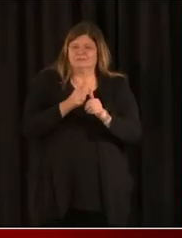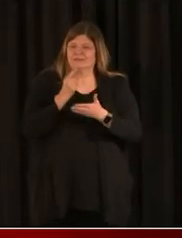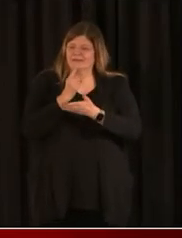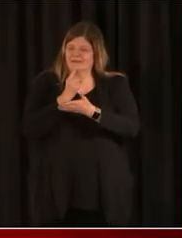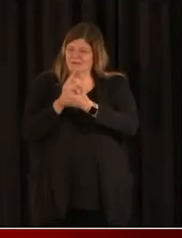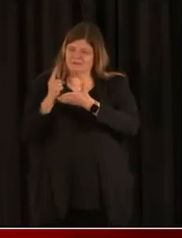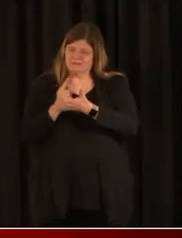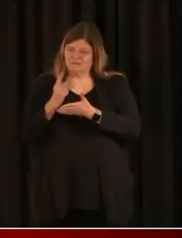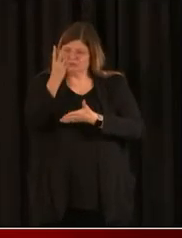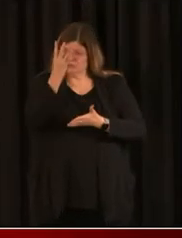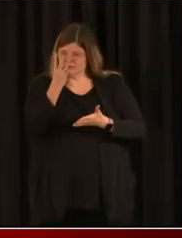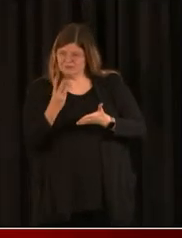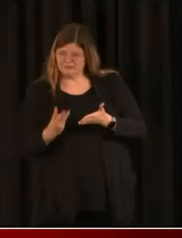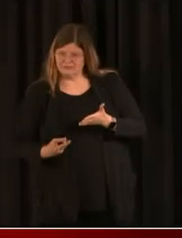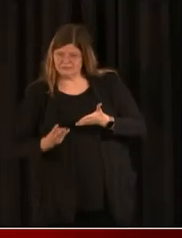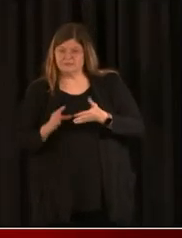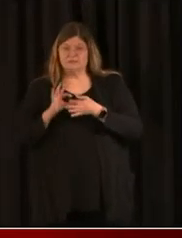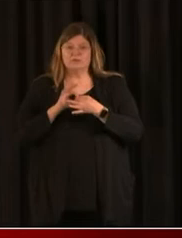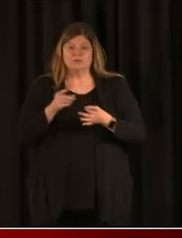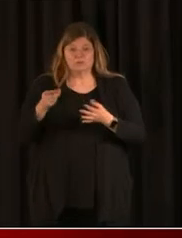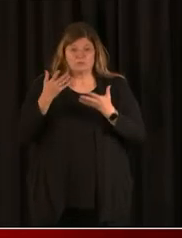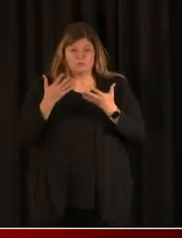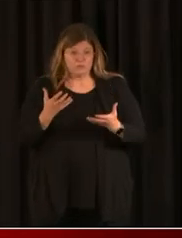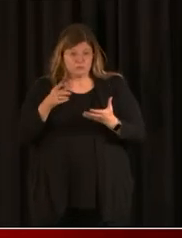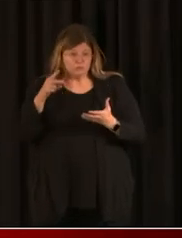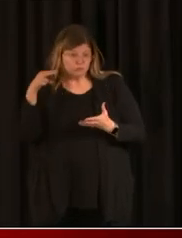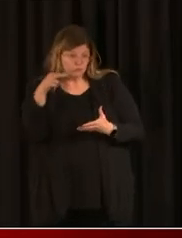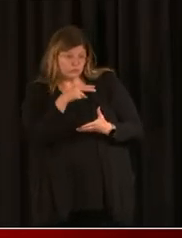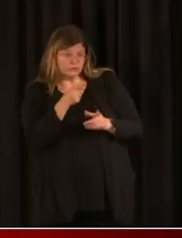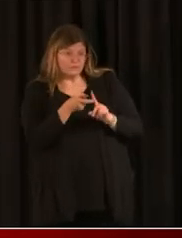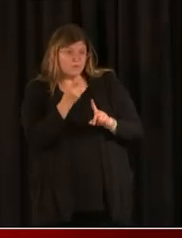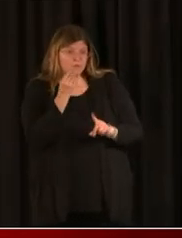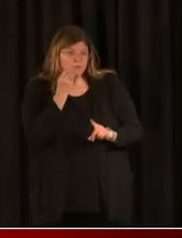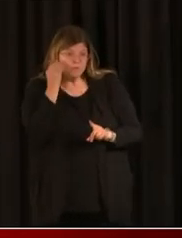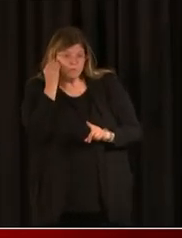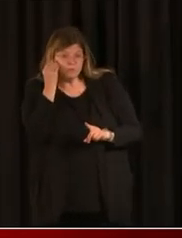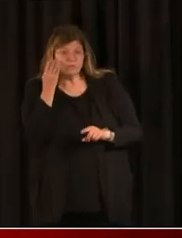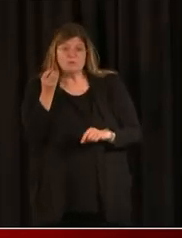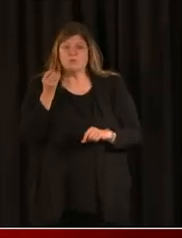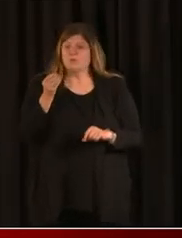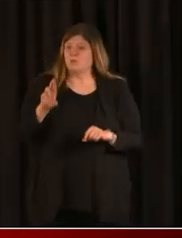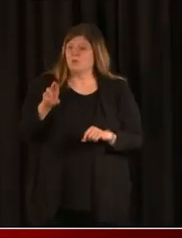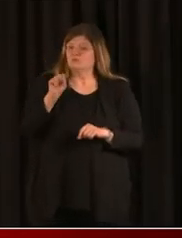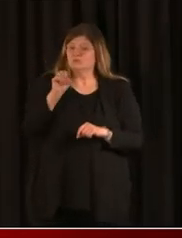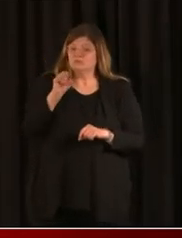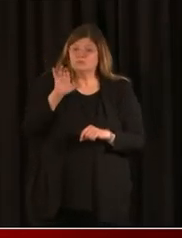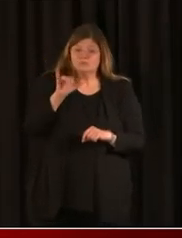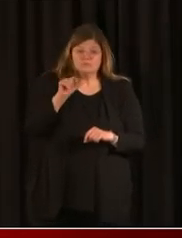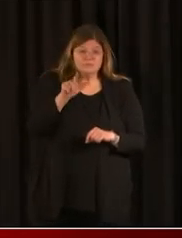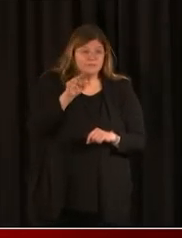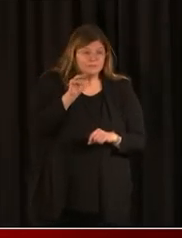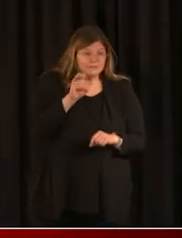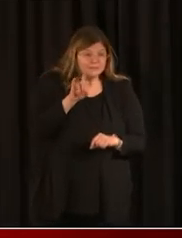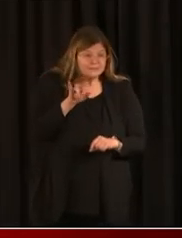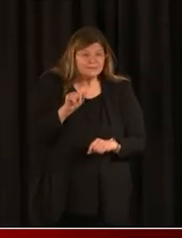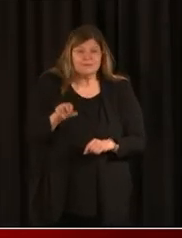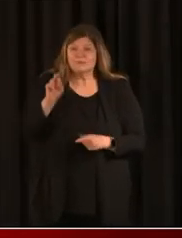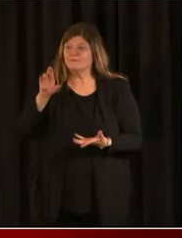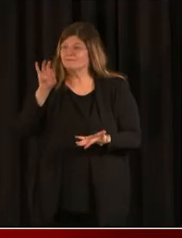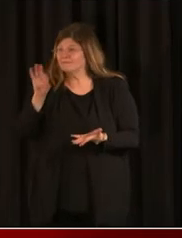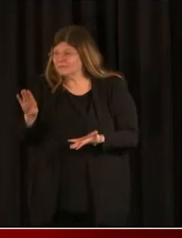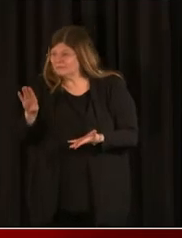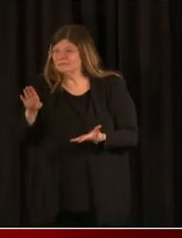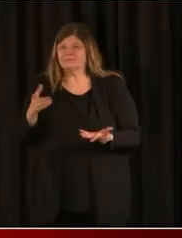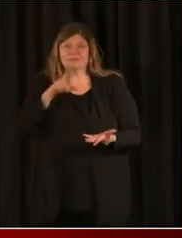are watching from home on our social media streams, whether that's Facebook or Twitter,